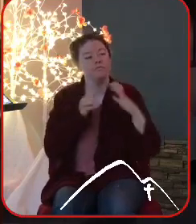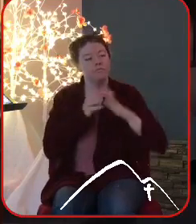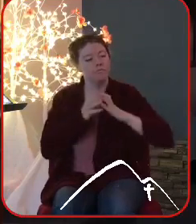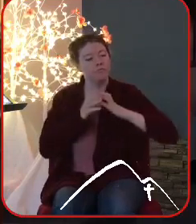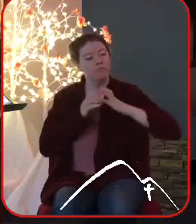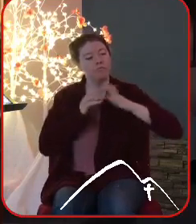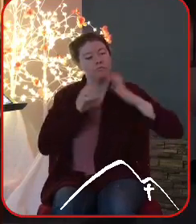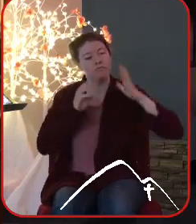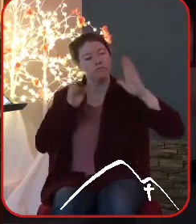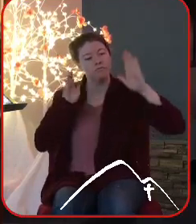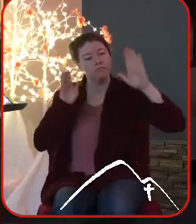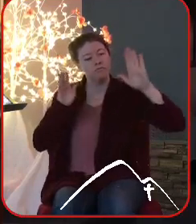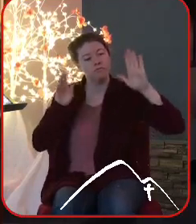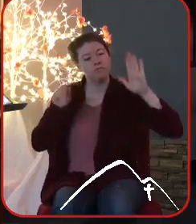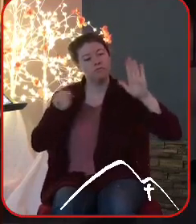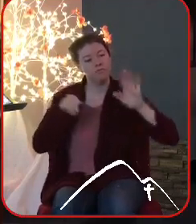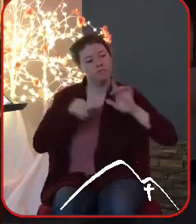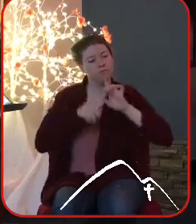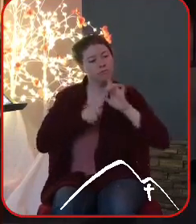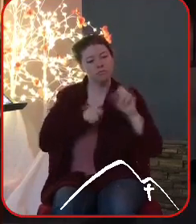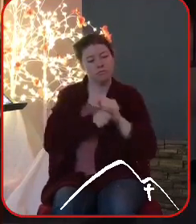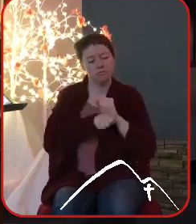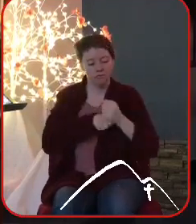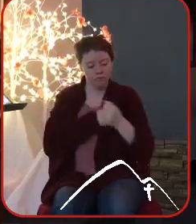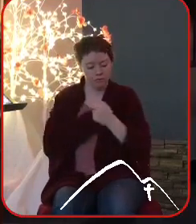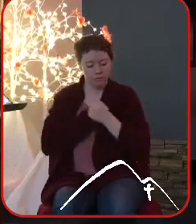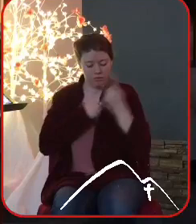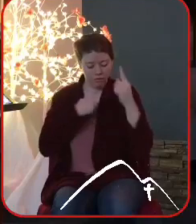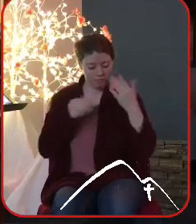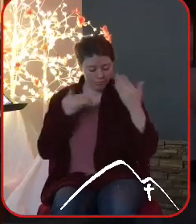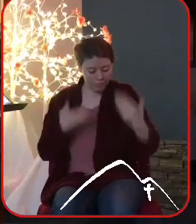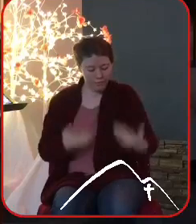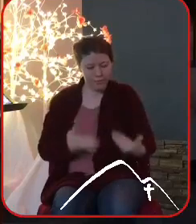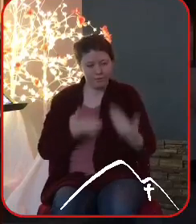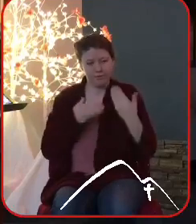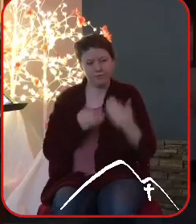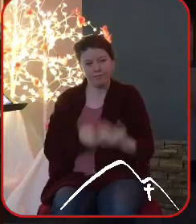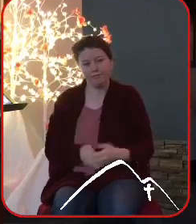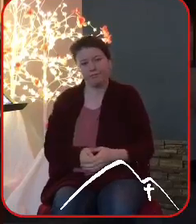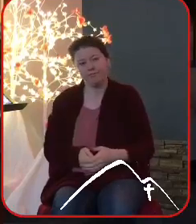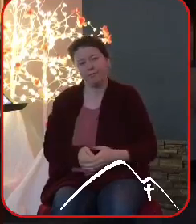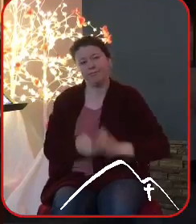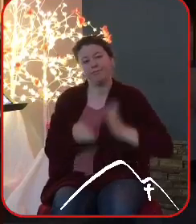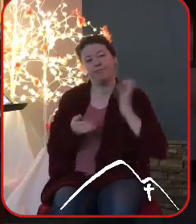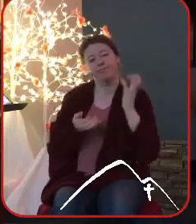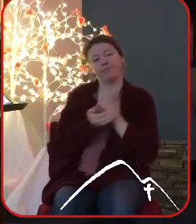how great your affections are for me, and